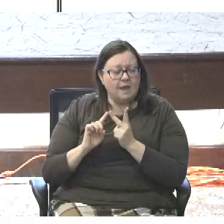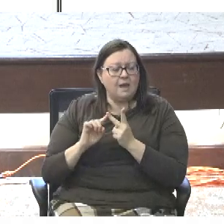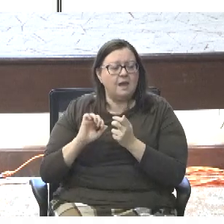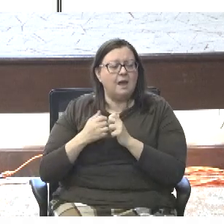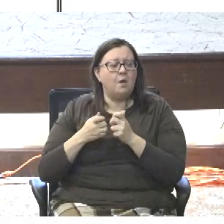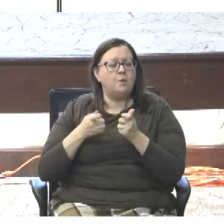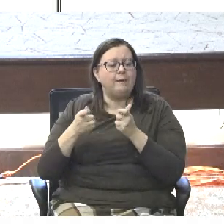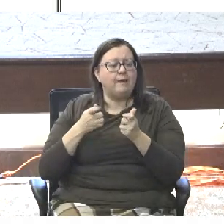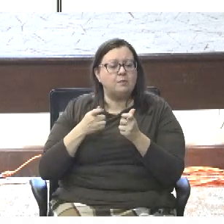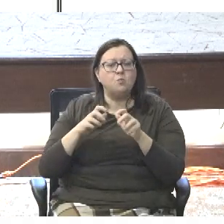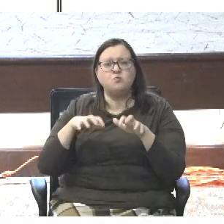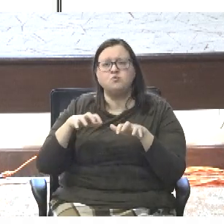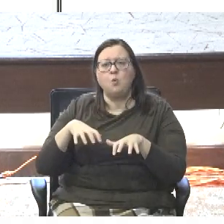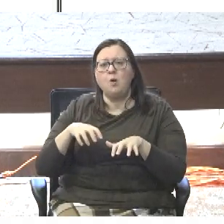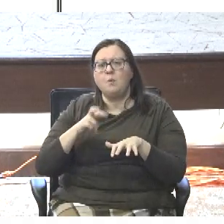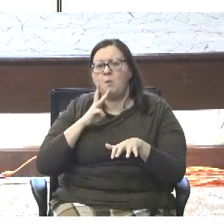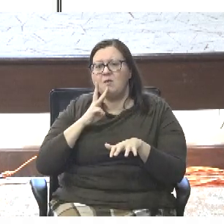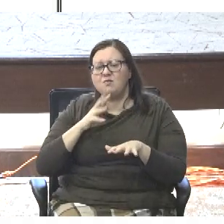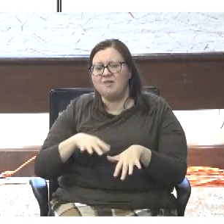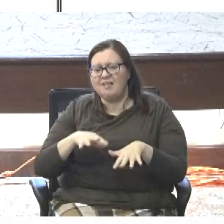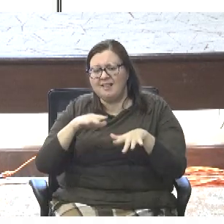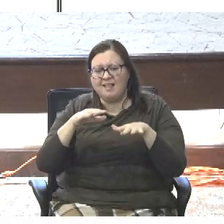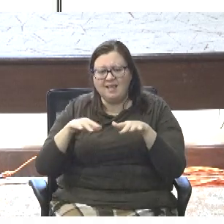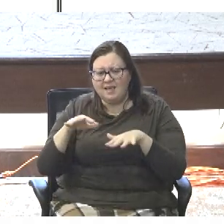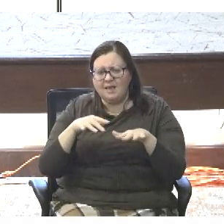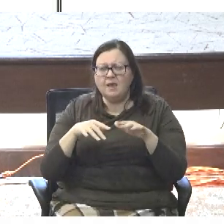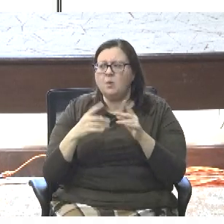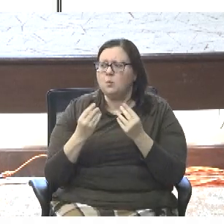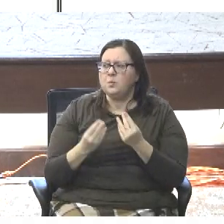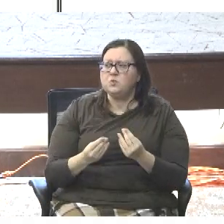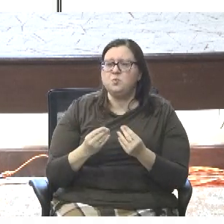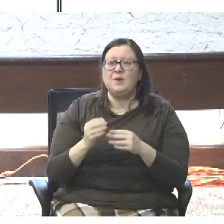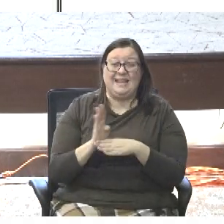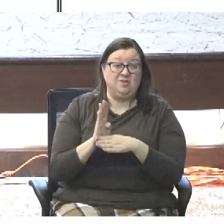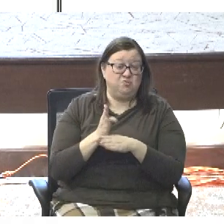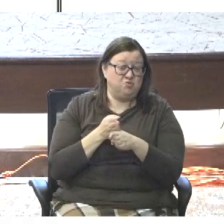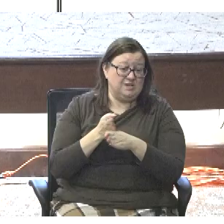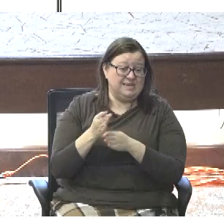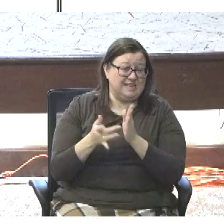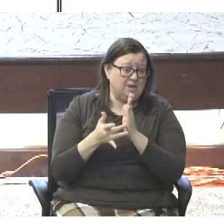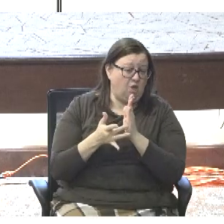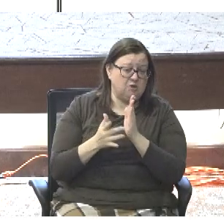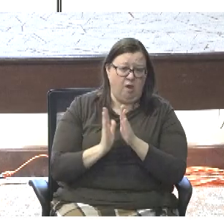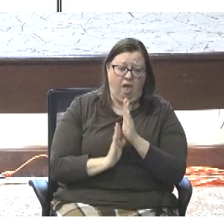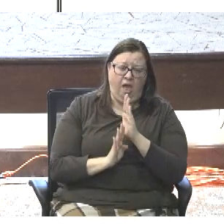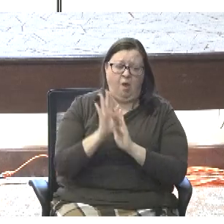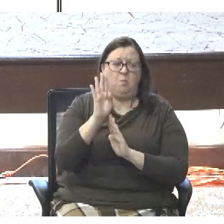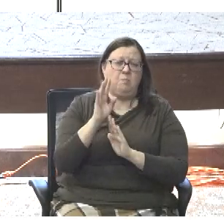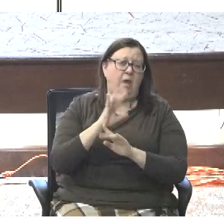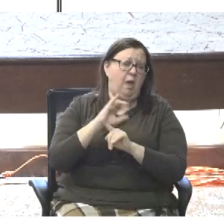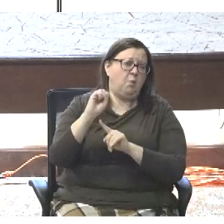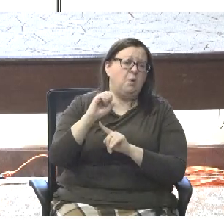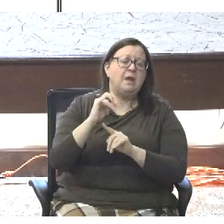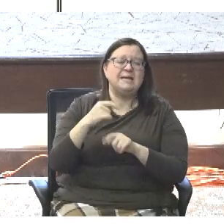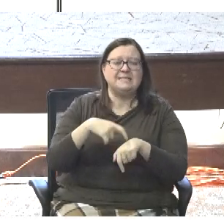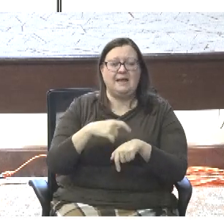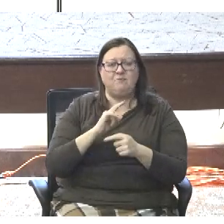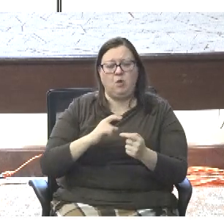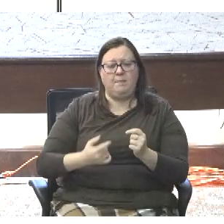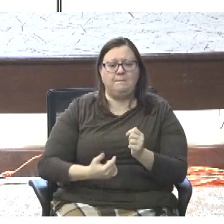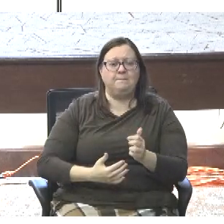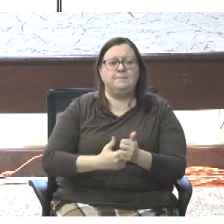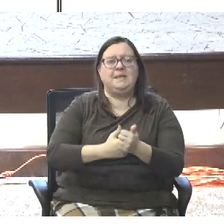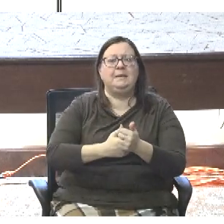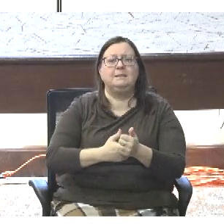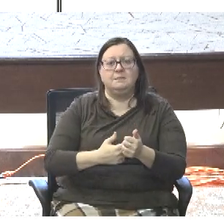handle stormwater, et cetera, the industry and technology has advanced greatly, and so it's definitely time for an